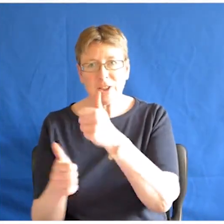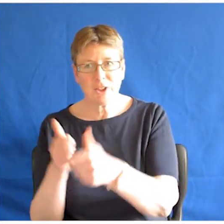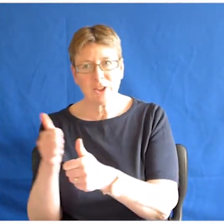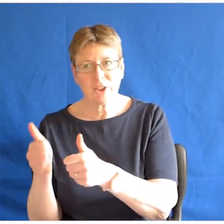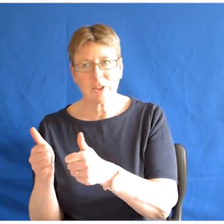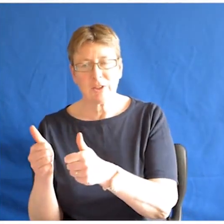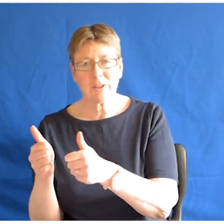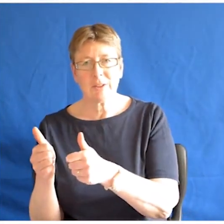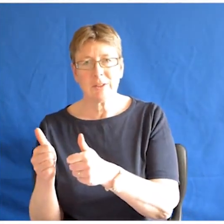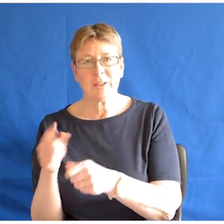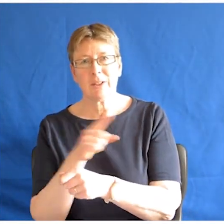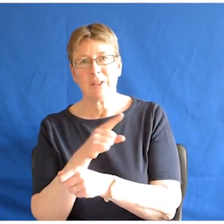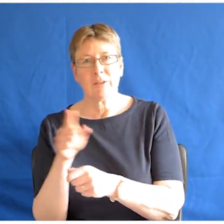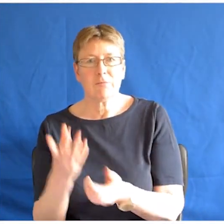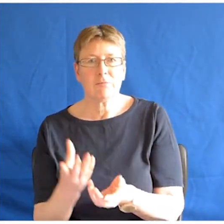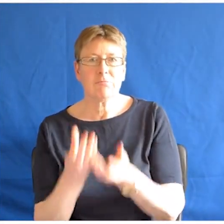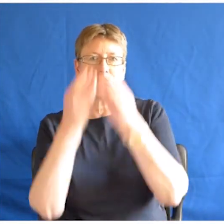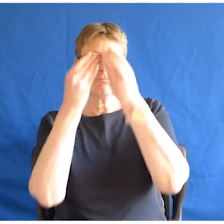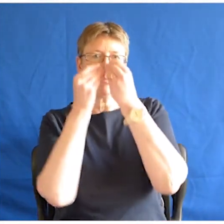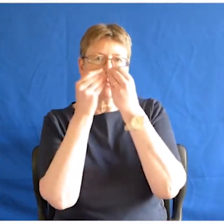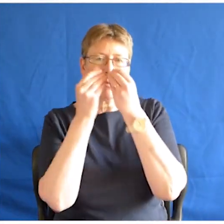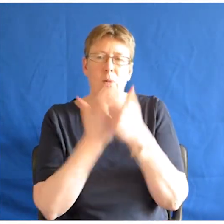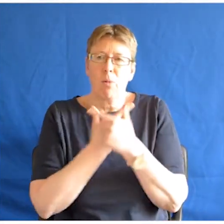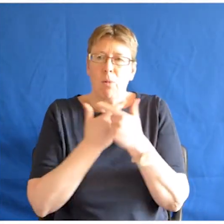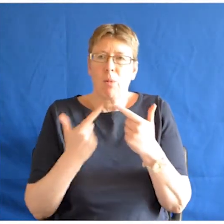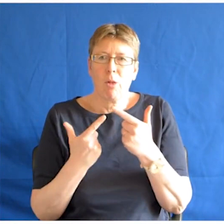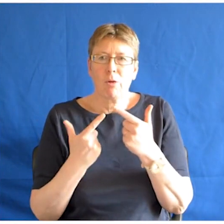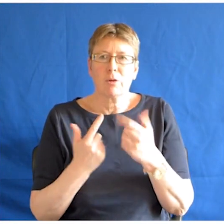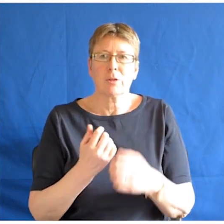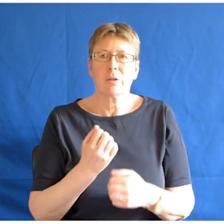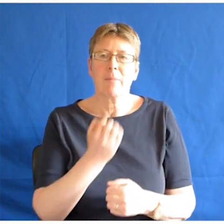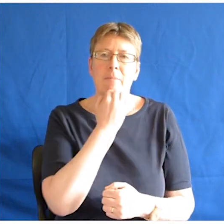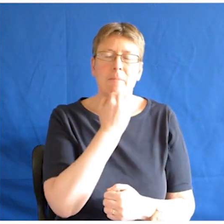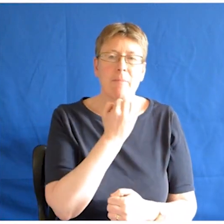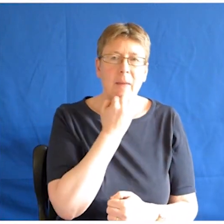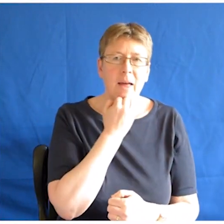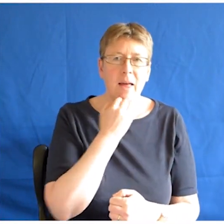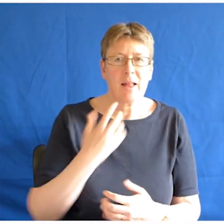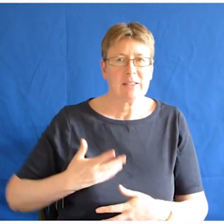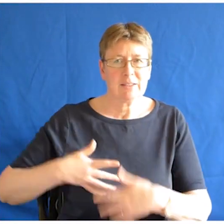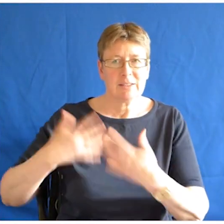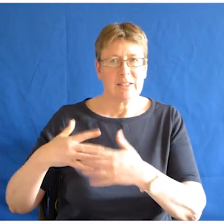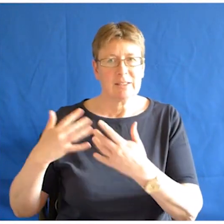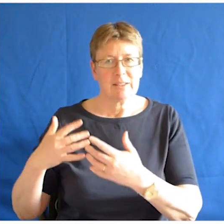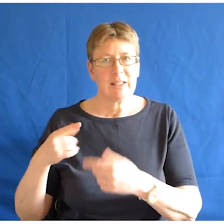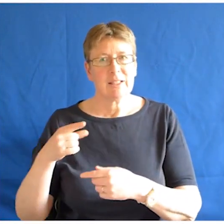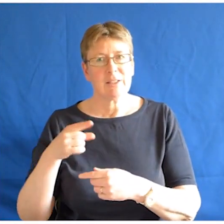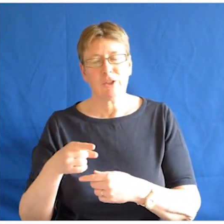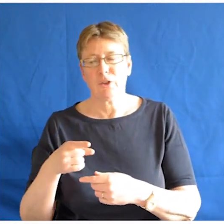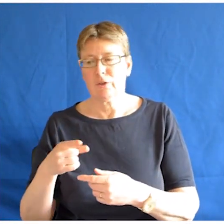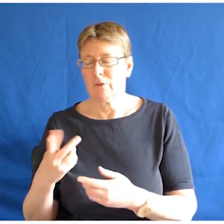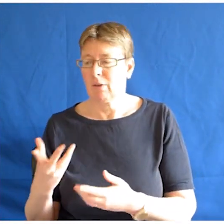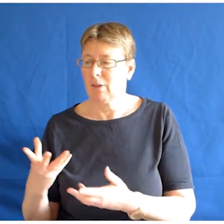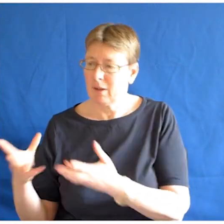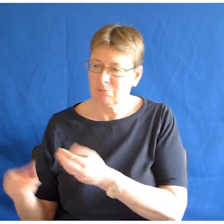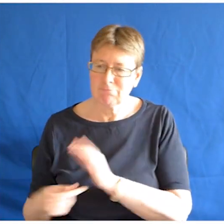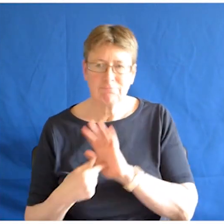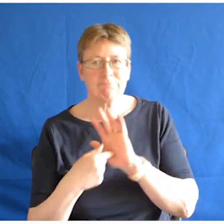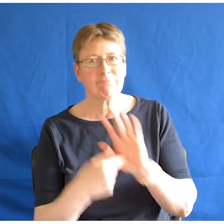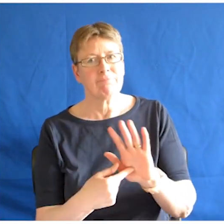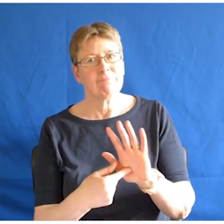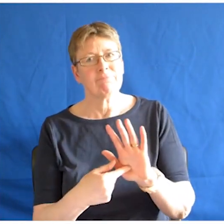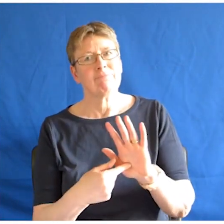Congratulations, everyone. You've now learned an enormous amount of mathematics and statistics. You've reported it, you've presented